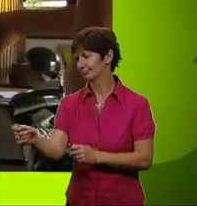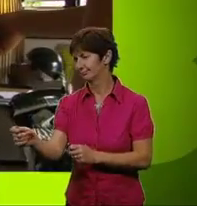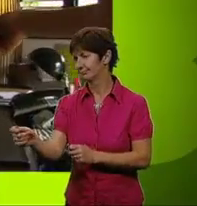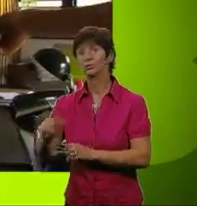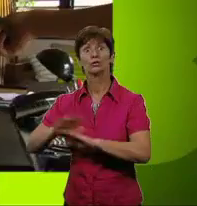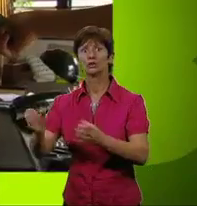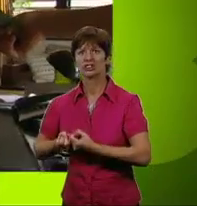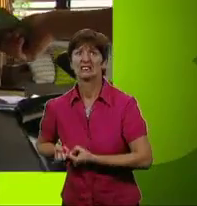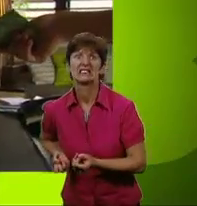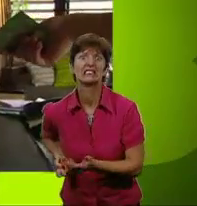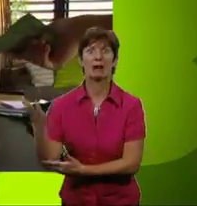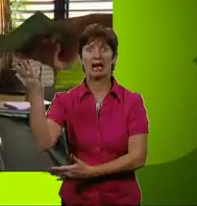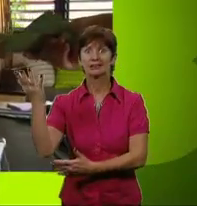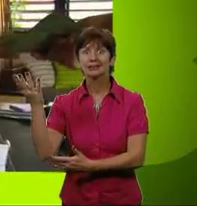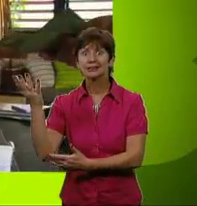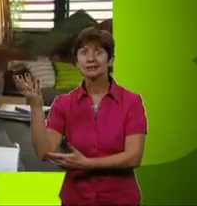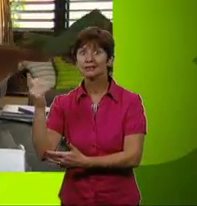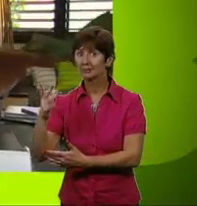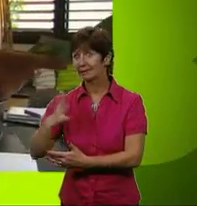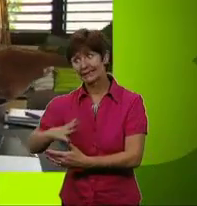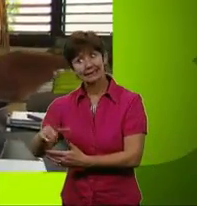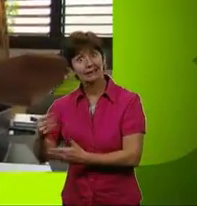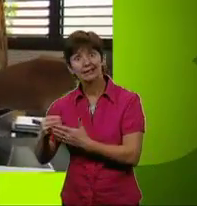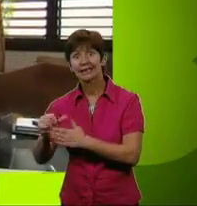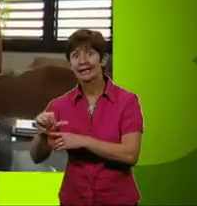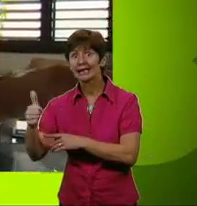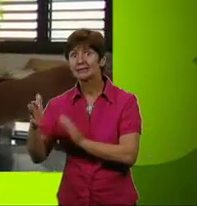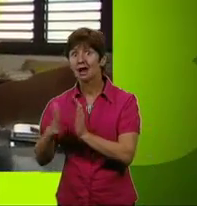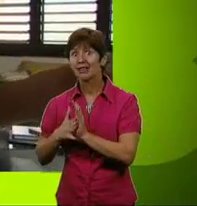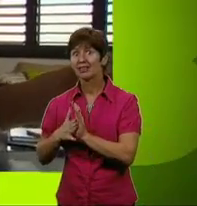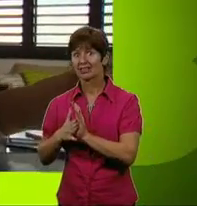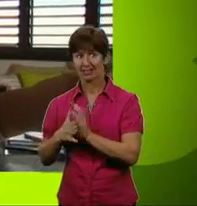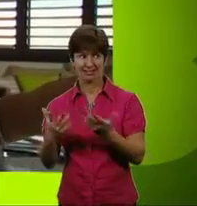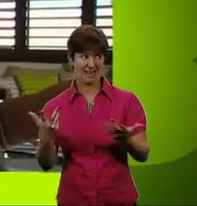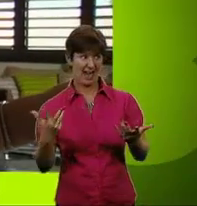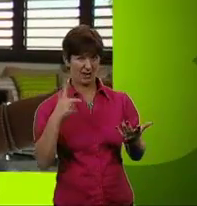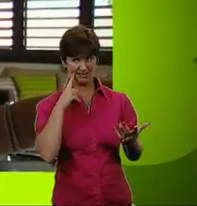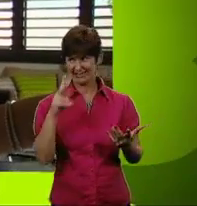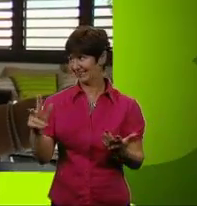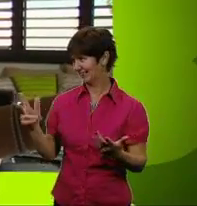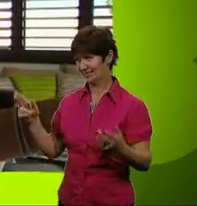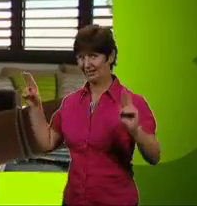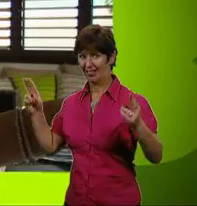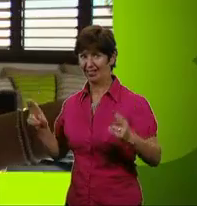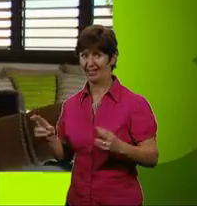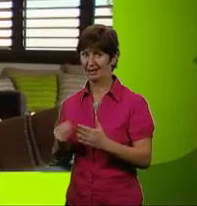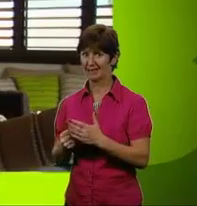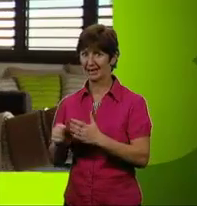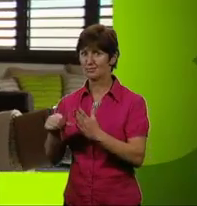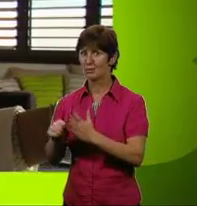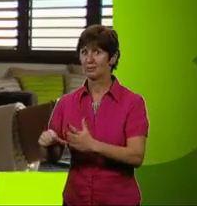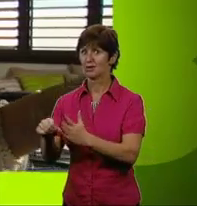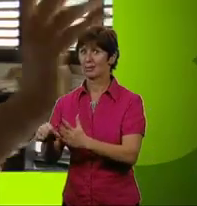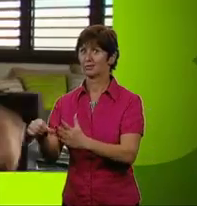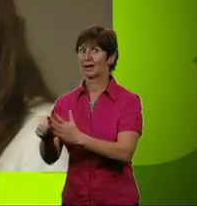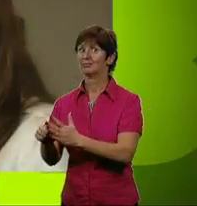And don't splurge. You may need this next month. All the signs point to us going on an economy drive, and that will include your